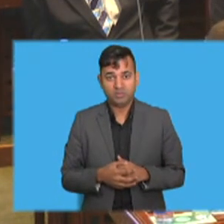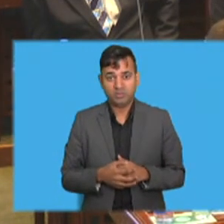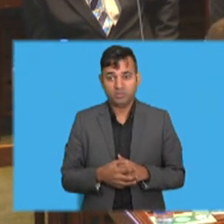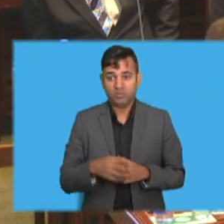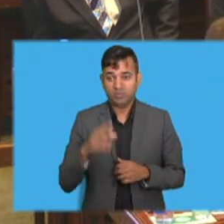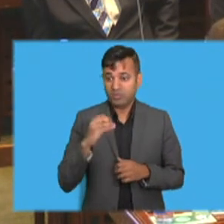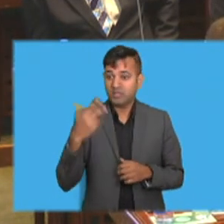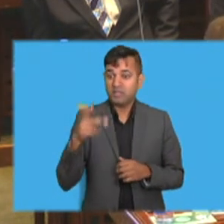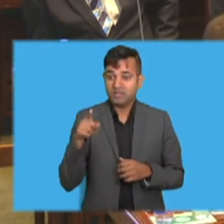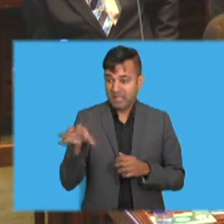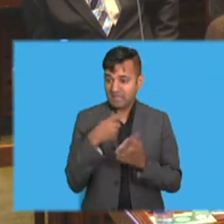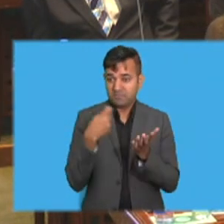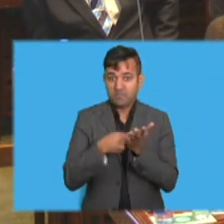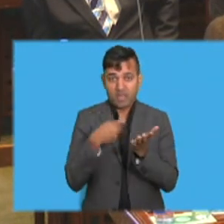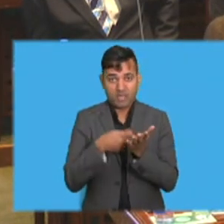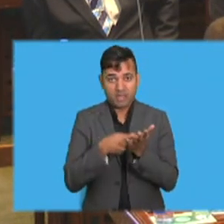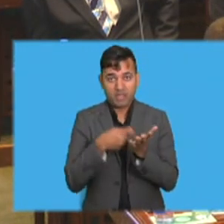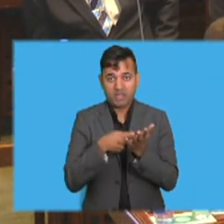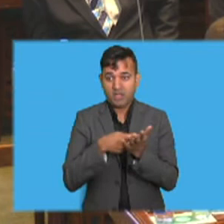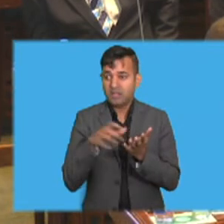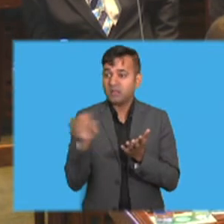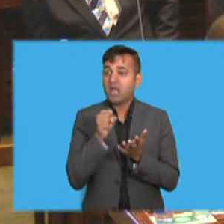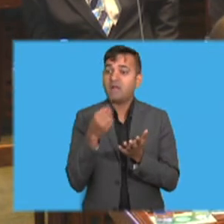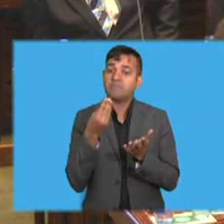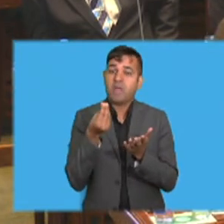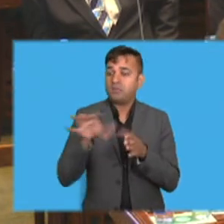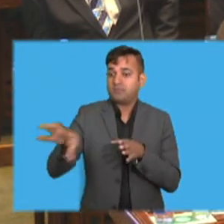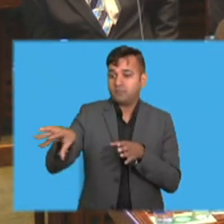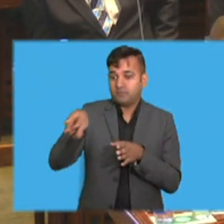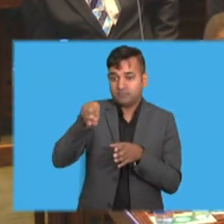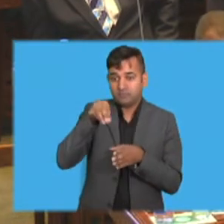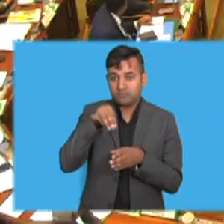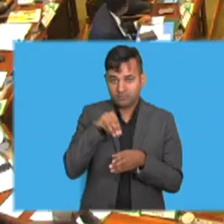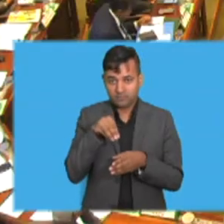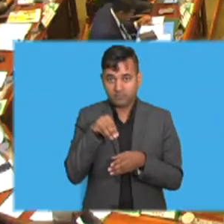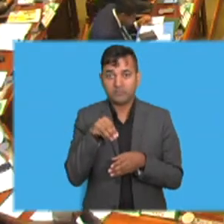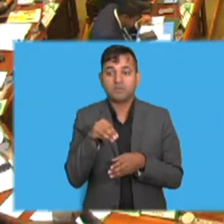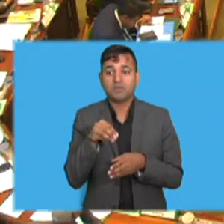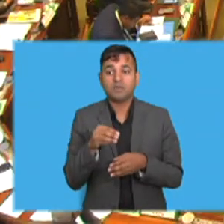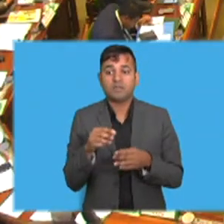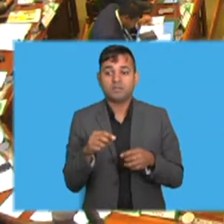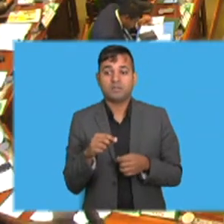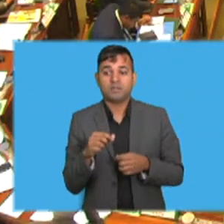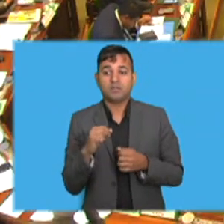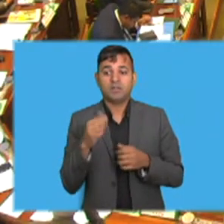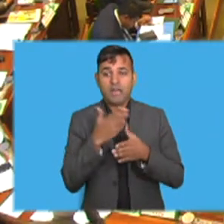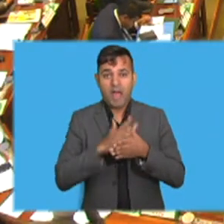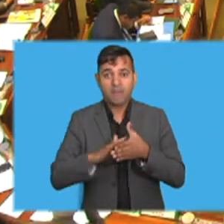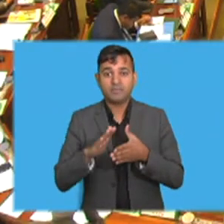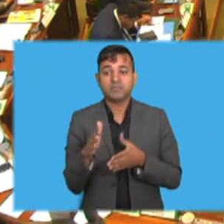money into George Page's camp. Why don't you do it? Why don't you do it? Thank you, and I give the floor to the Honorable Biman Prasad.